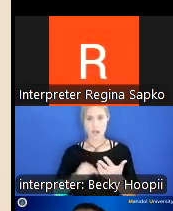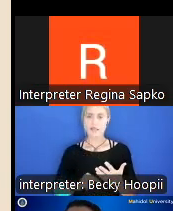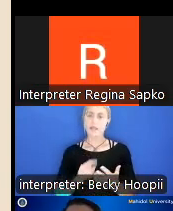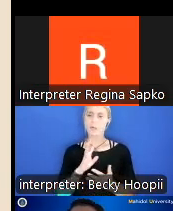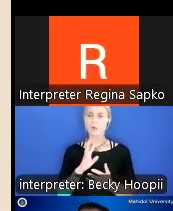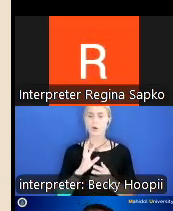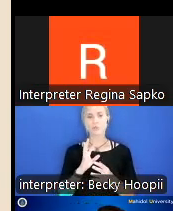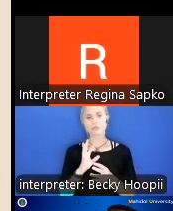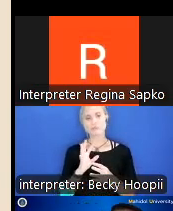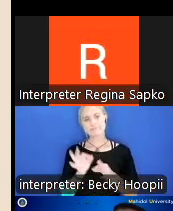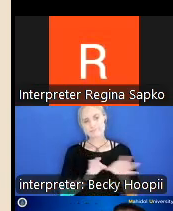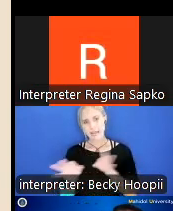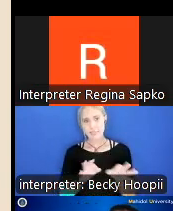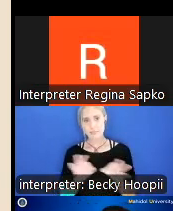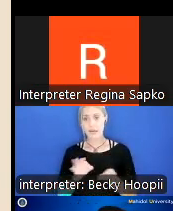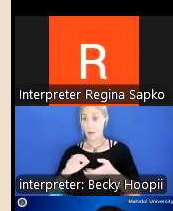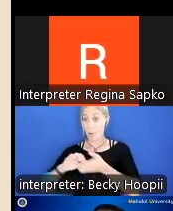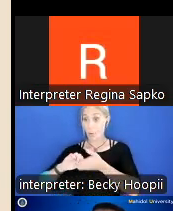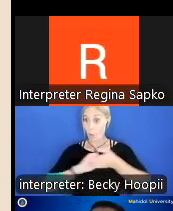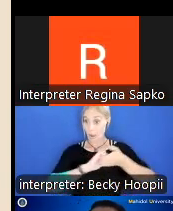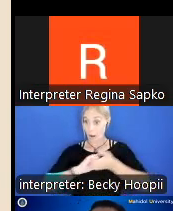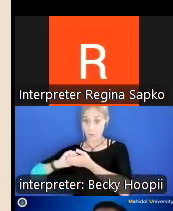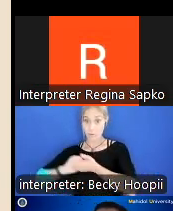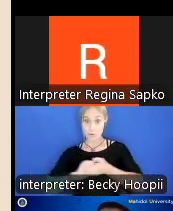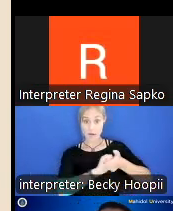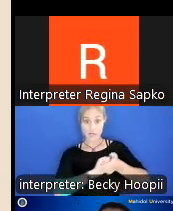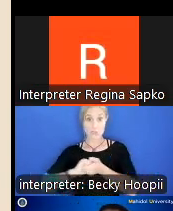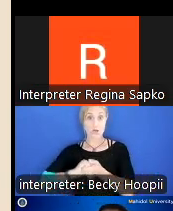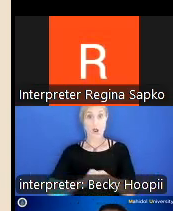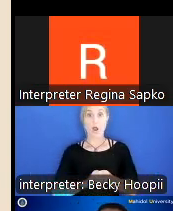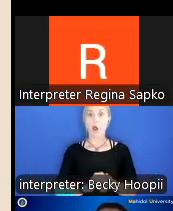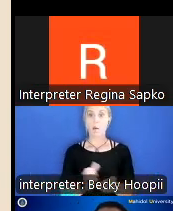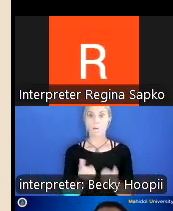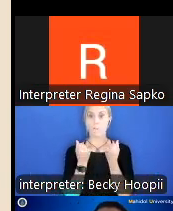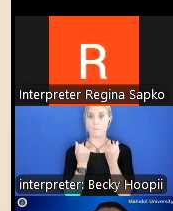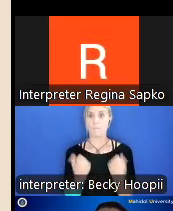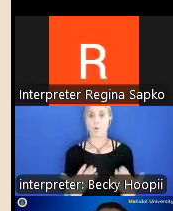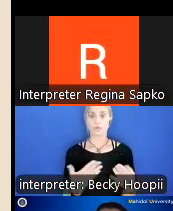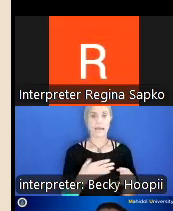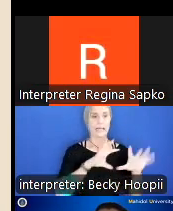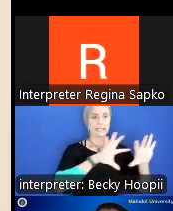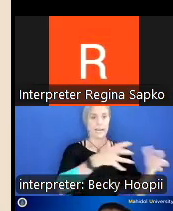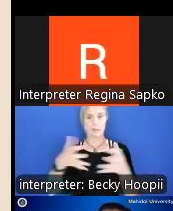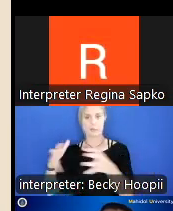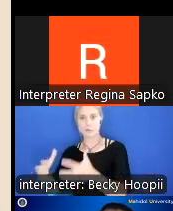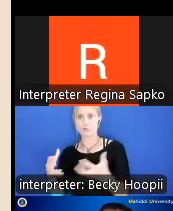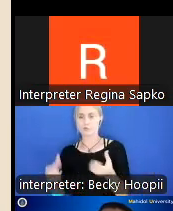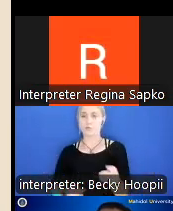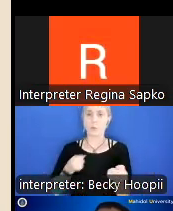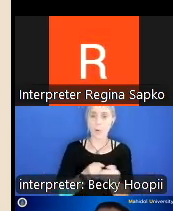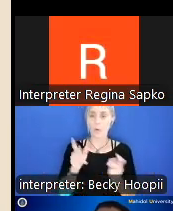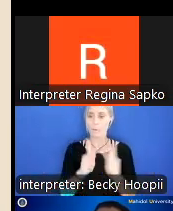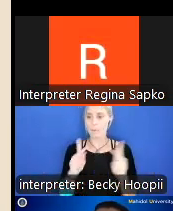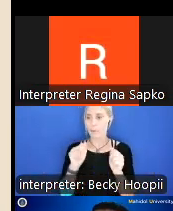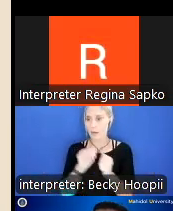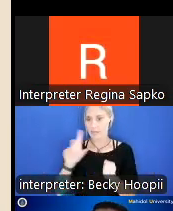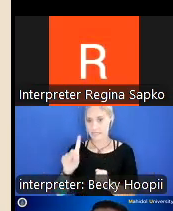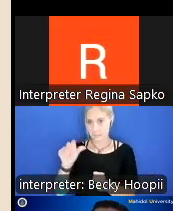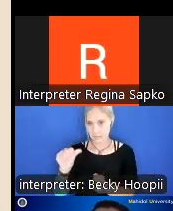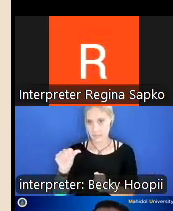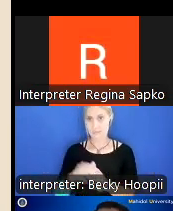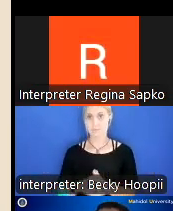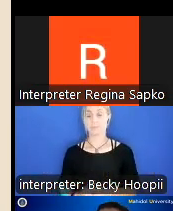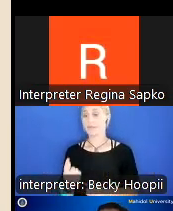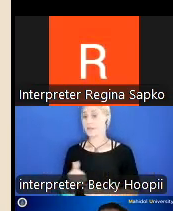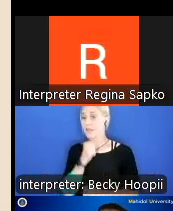the collaboration or multi-sector to support person with disability, not only the single